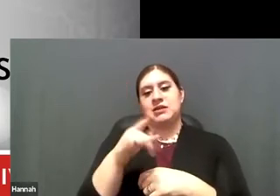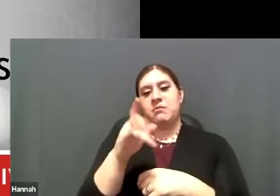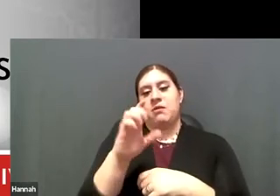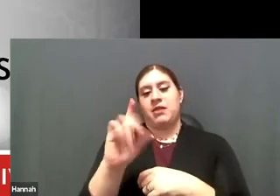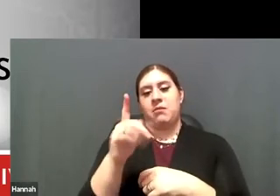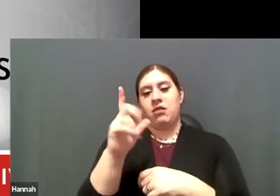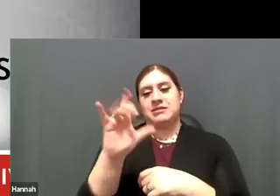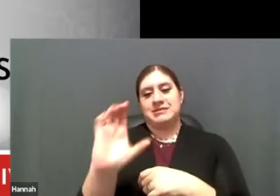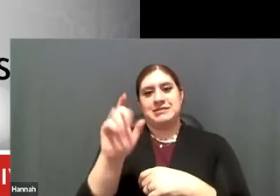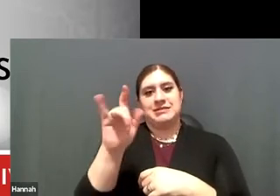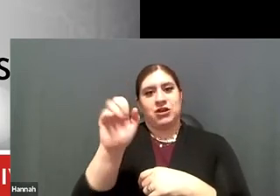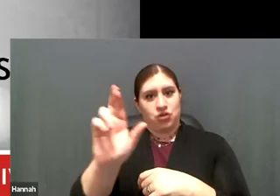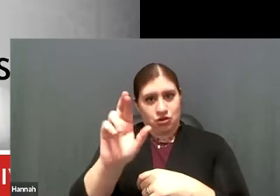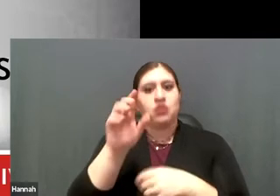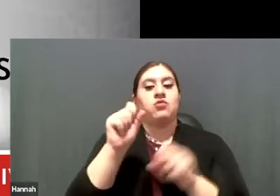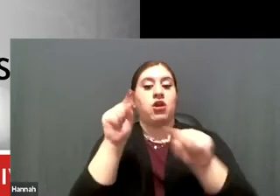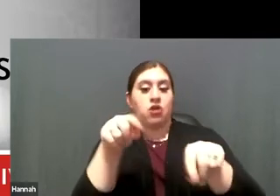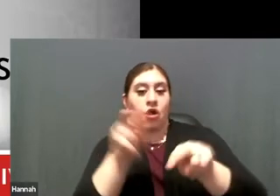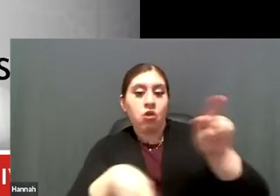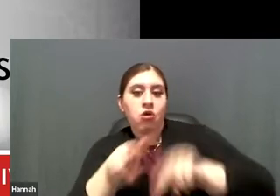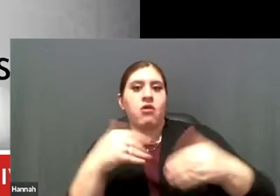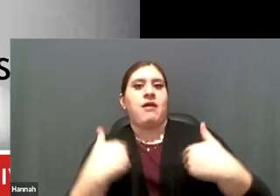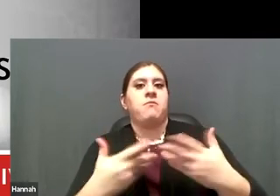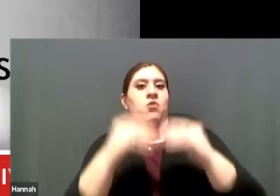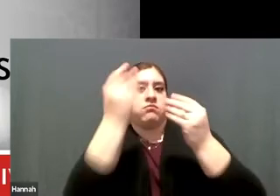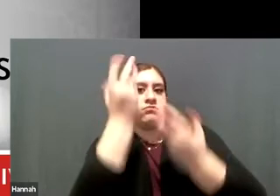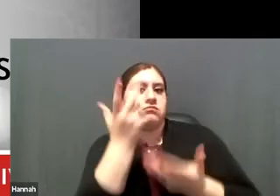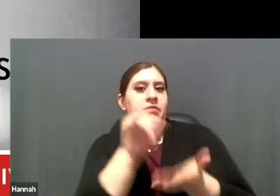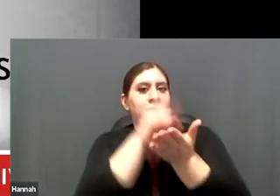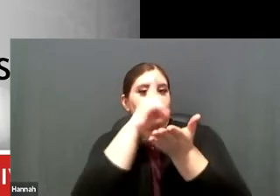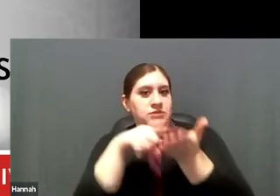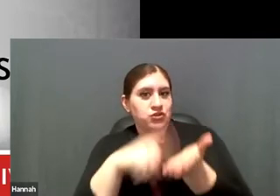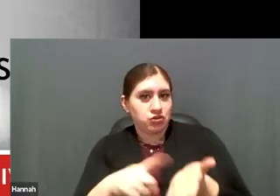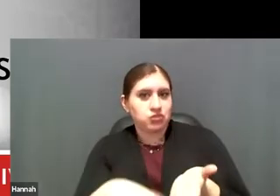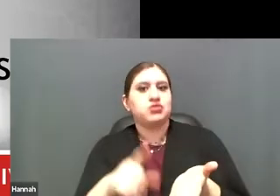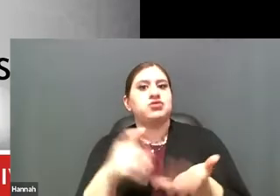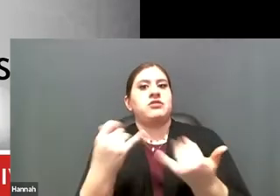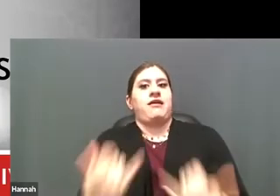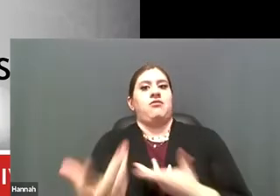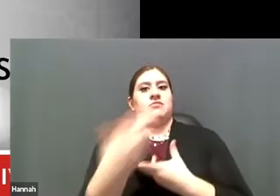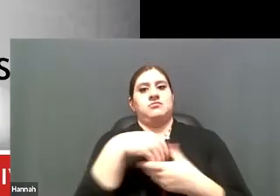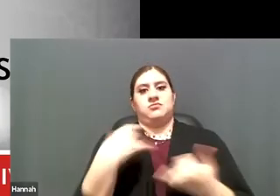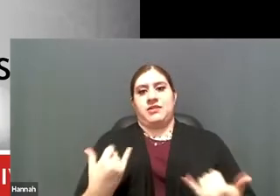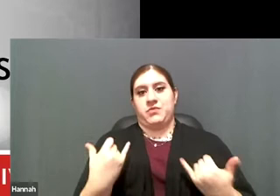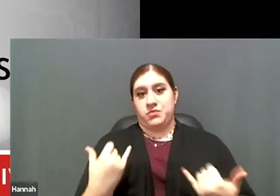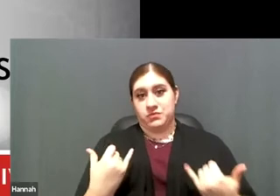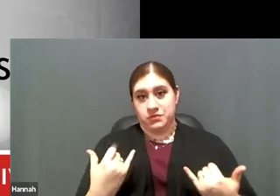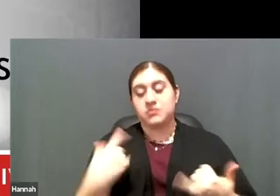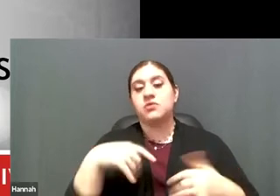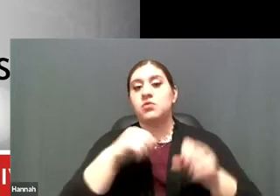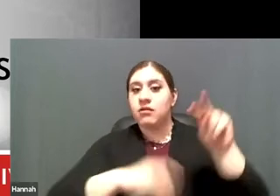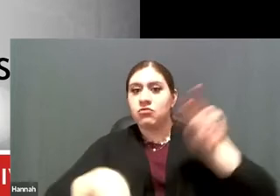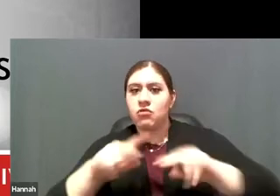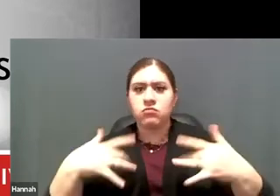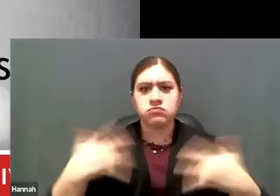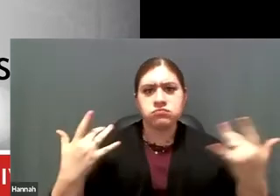lamar.edu/public policy center. You can actually go there and you can get more information on the research that we're engaged in right now. You can look at what's going